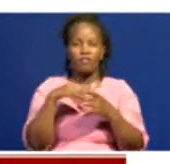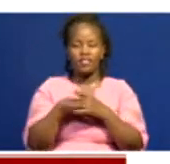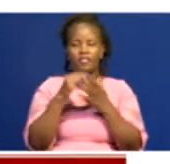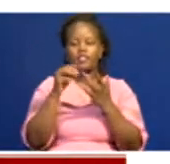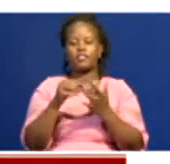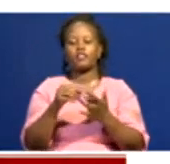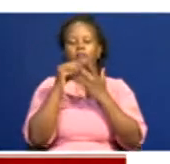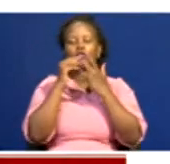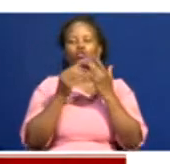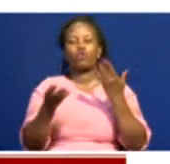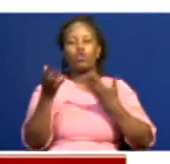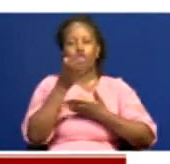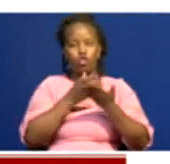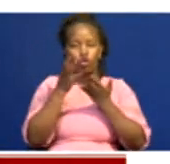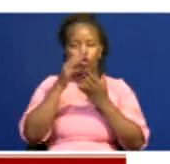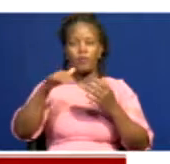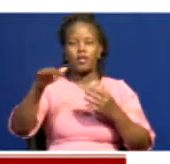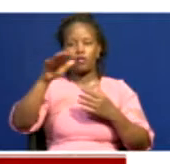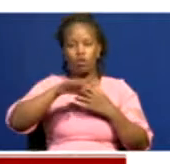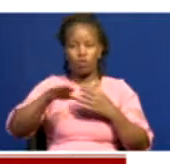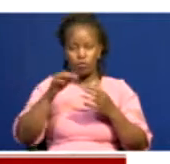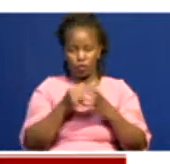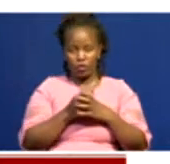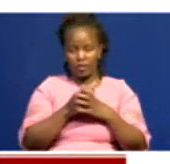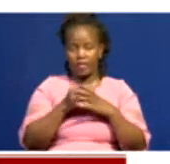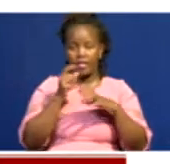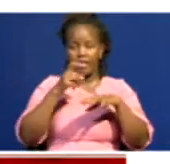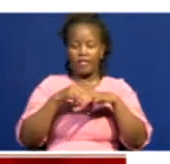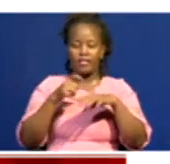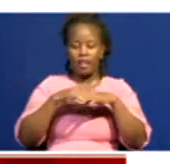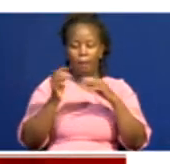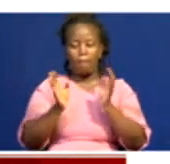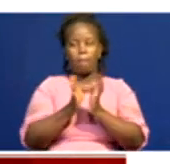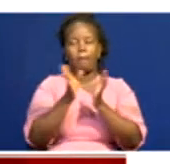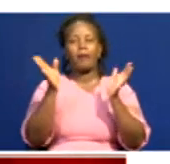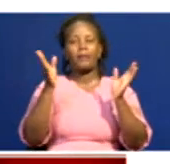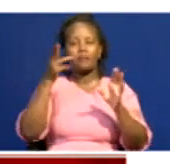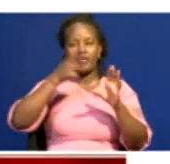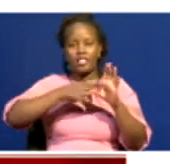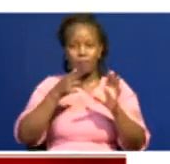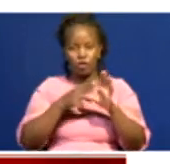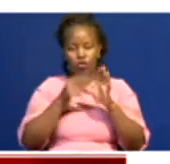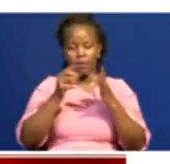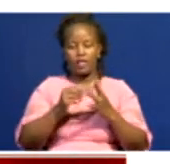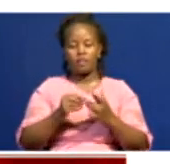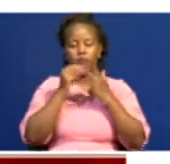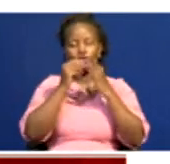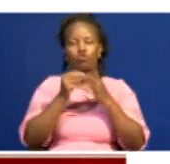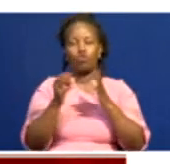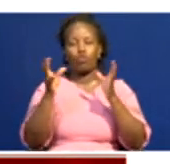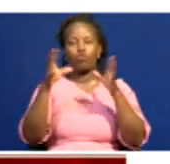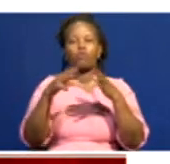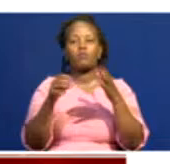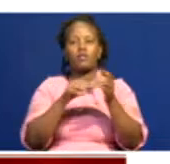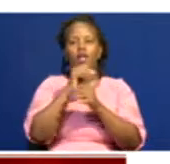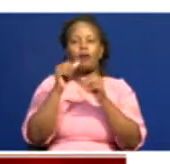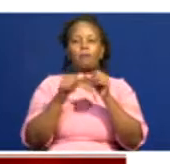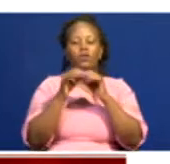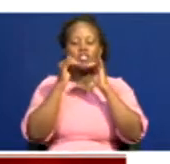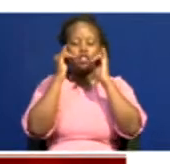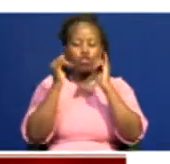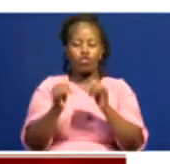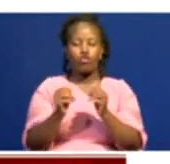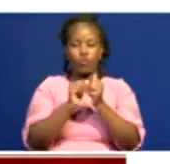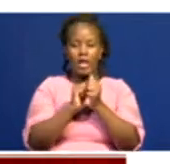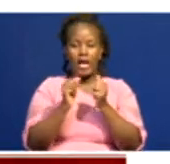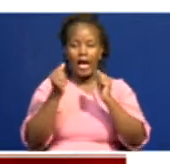and jobs. This emerged during a public participation by the Special Economic Zone Authority on new amendments, as